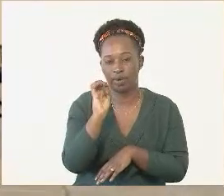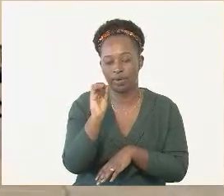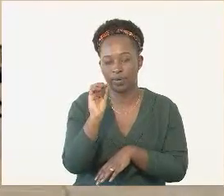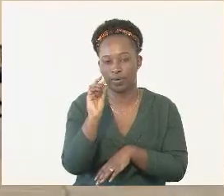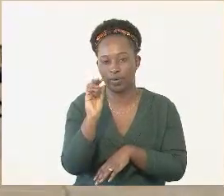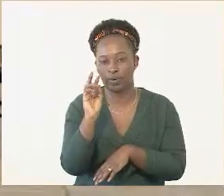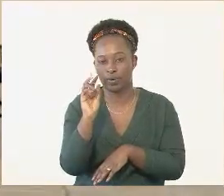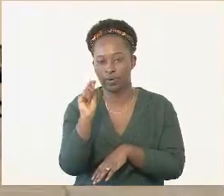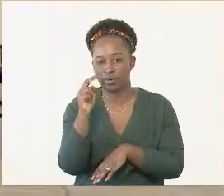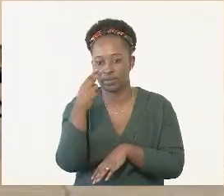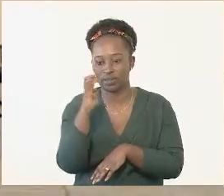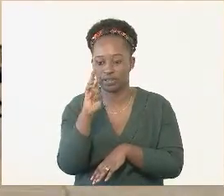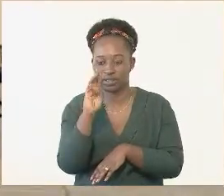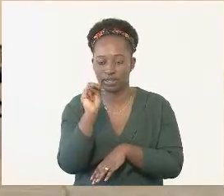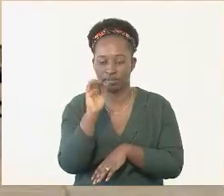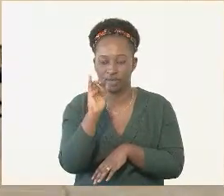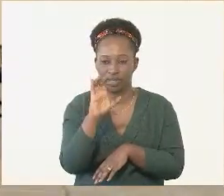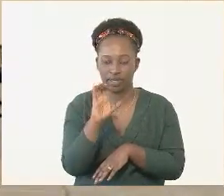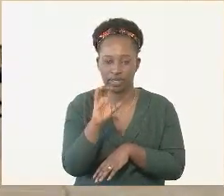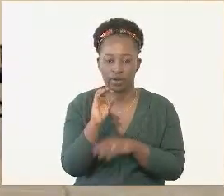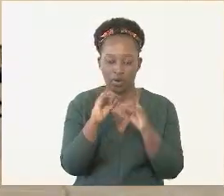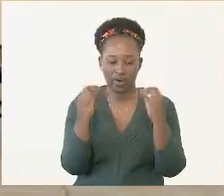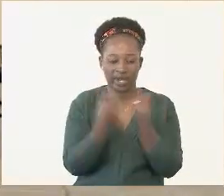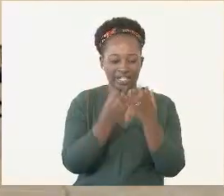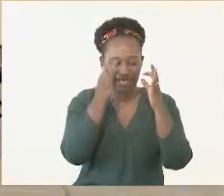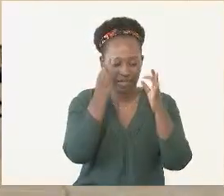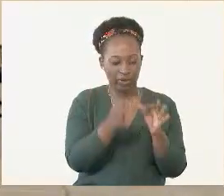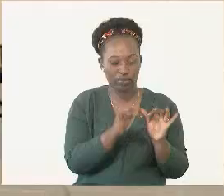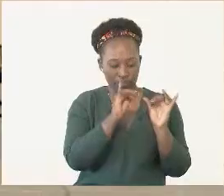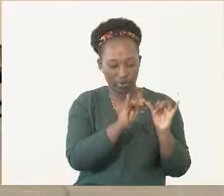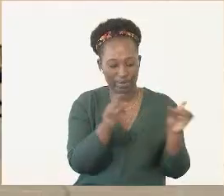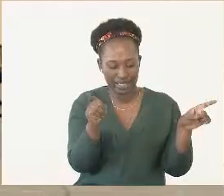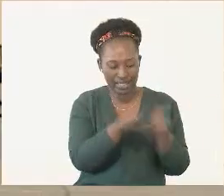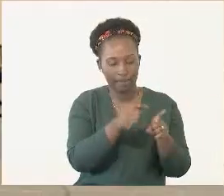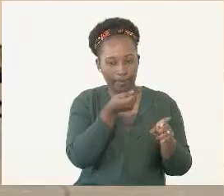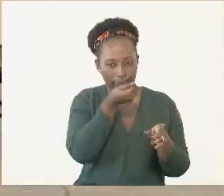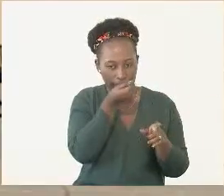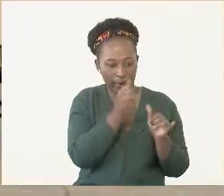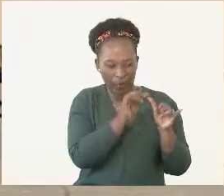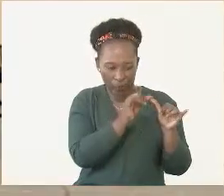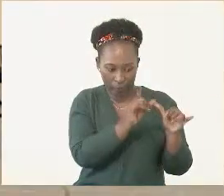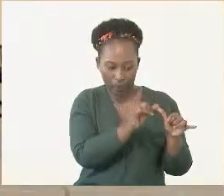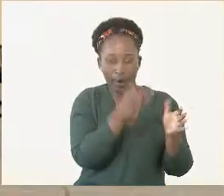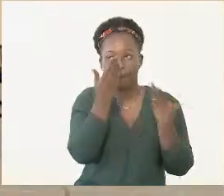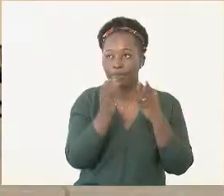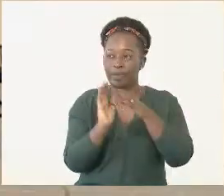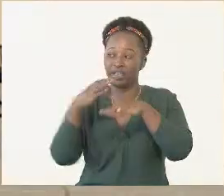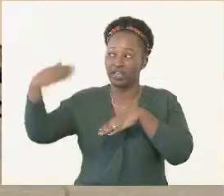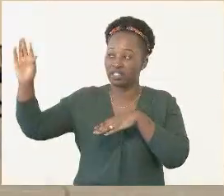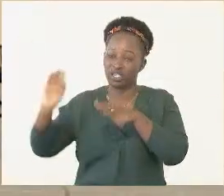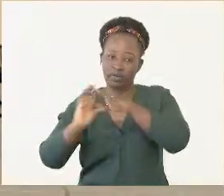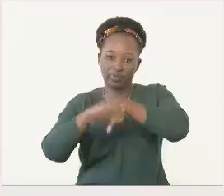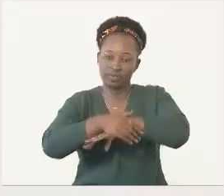are organisms that maintains their body temperature constant regardless of external influence. Examples, we